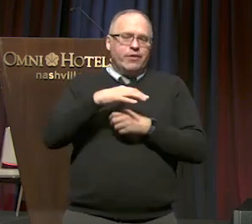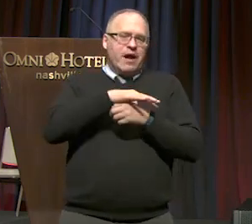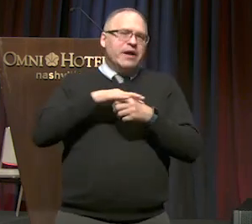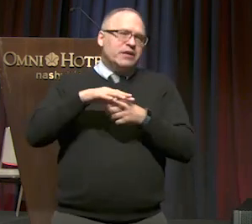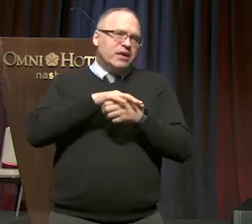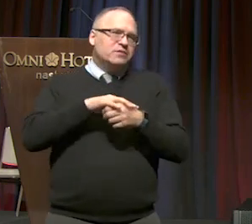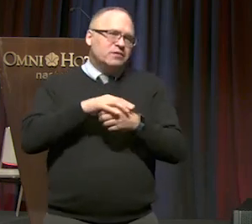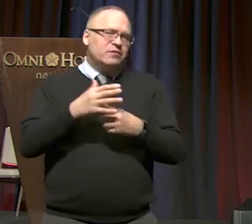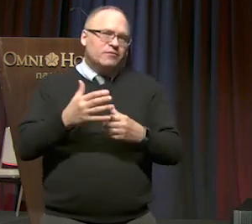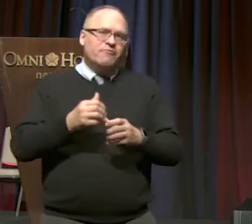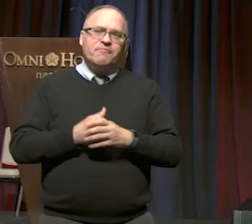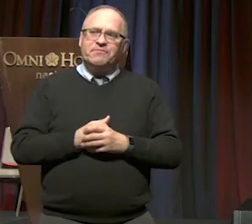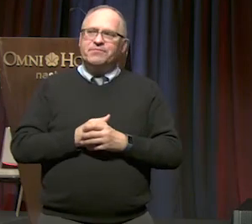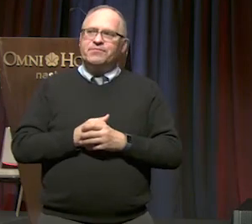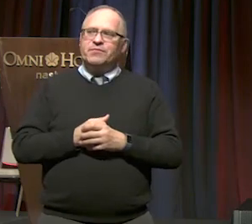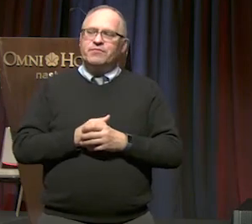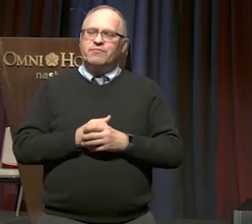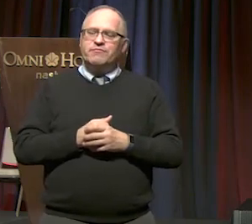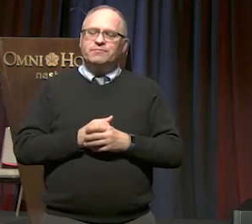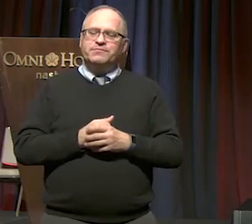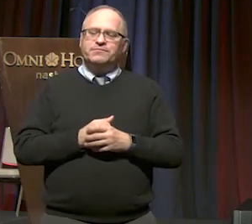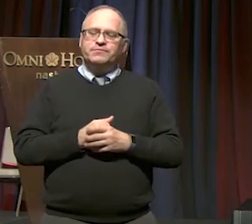know just the position of